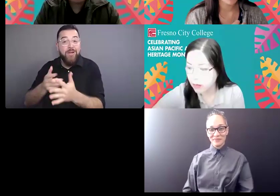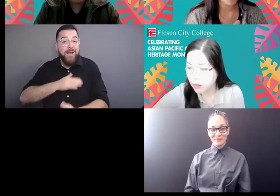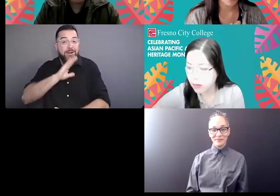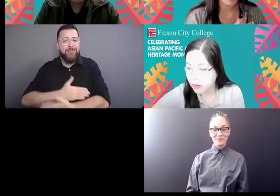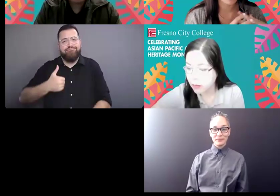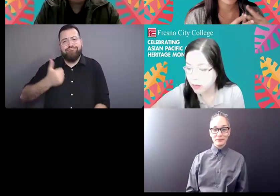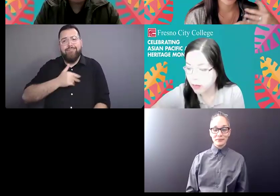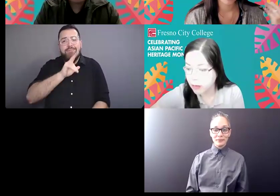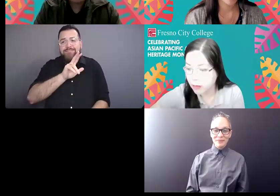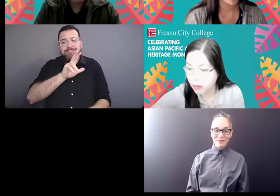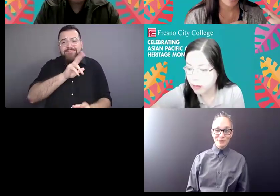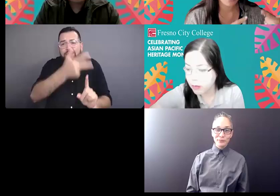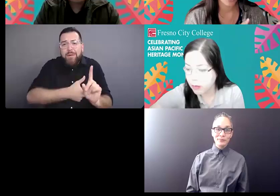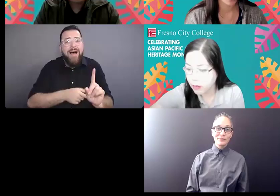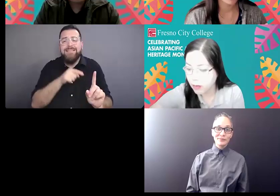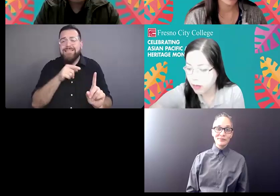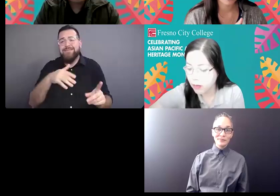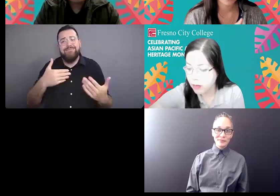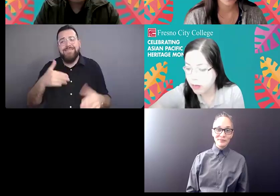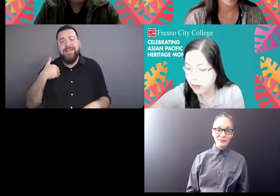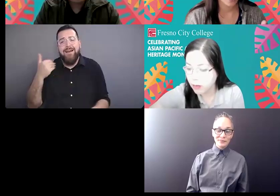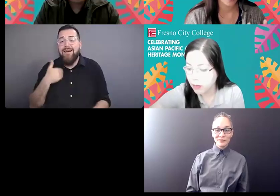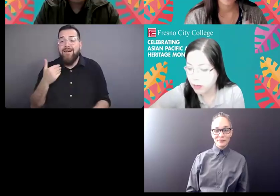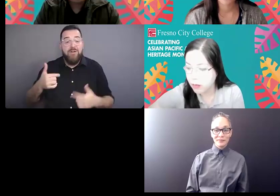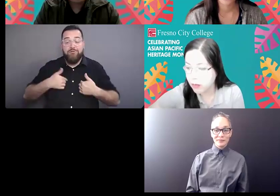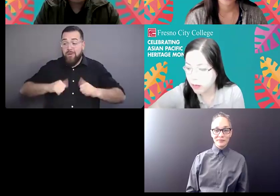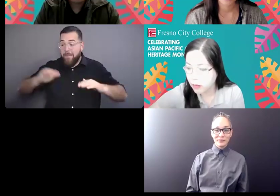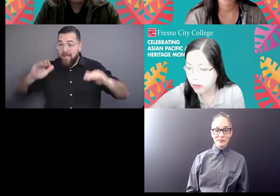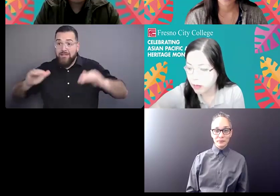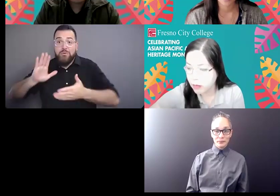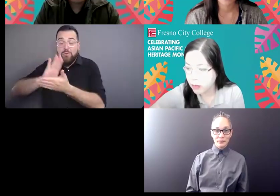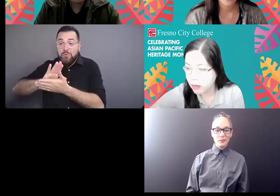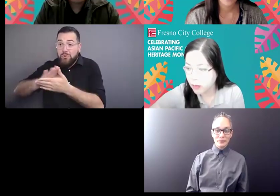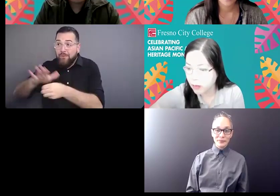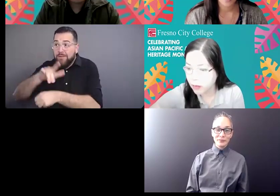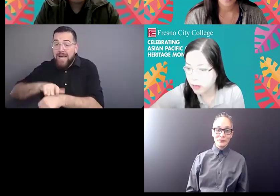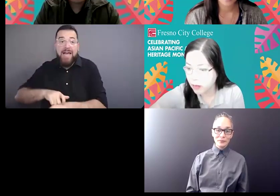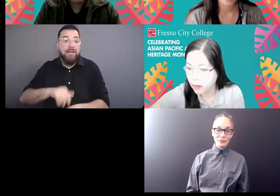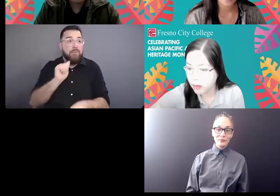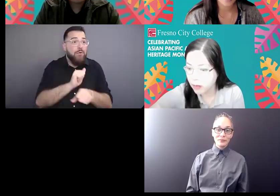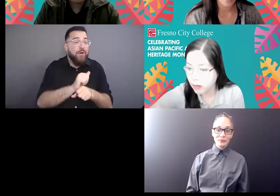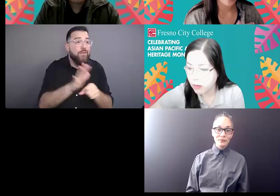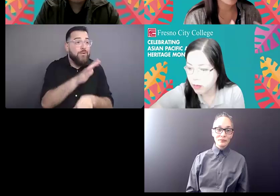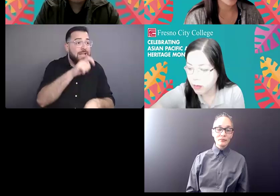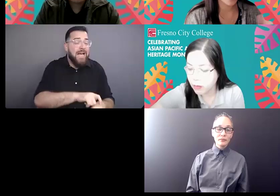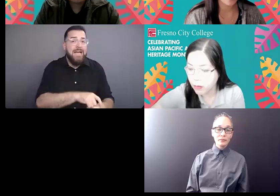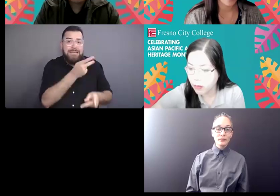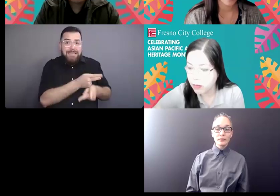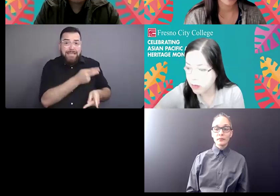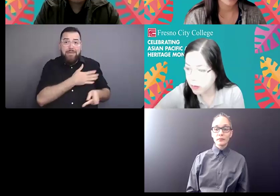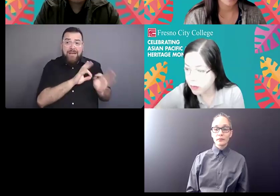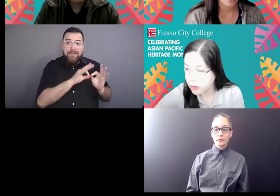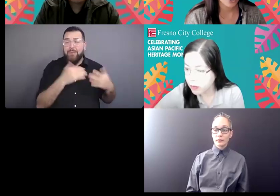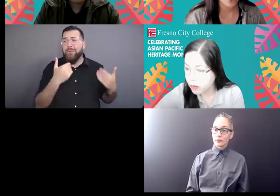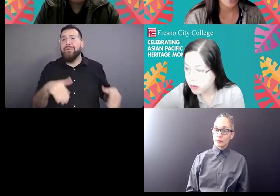difficult. She was little. I was juggling full-time work, full-time school, and taking care of her at the same time. And I completed.